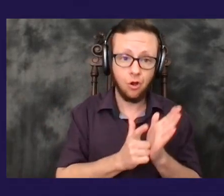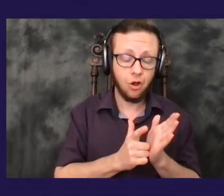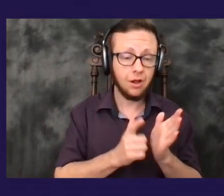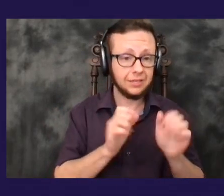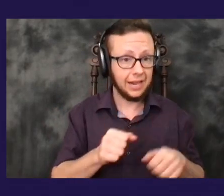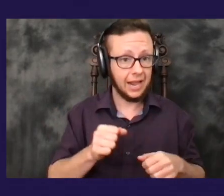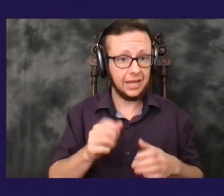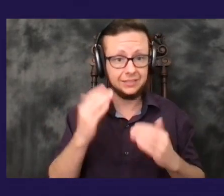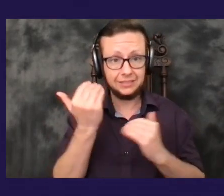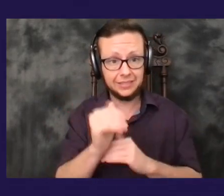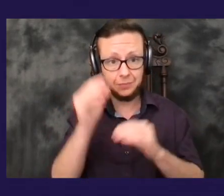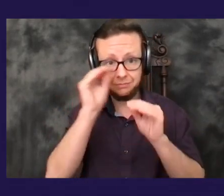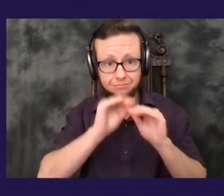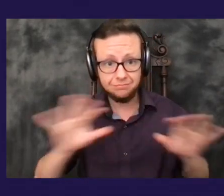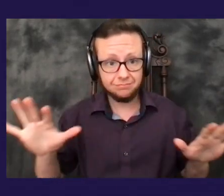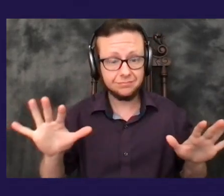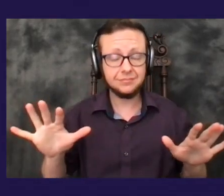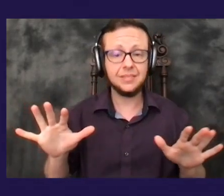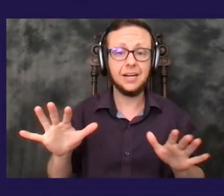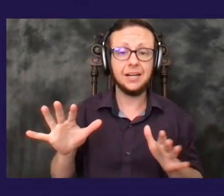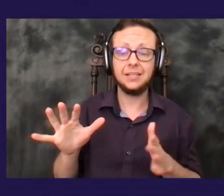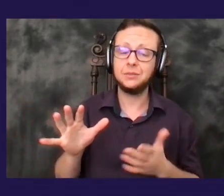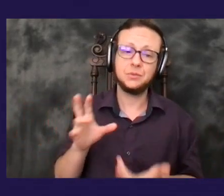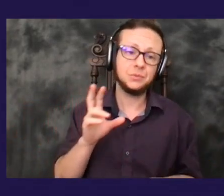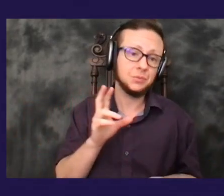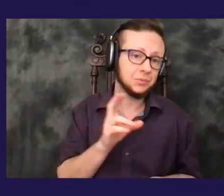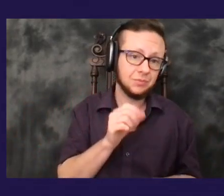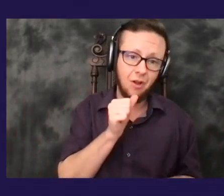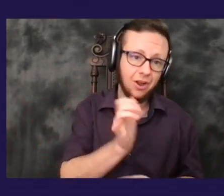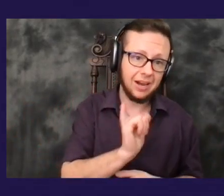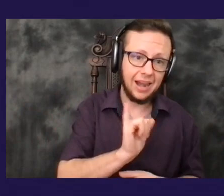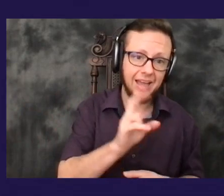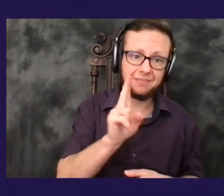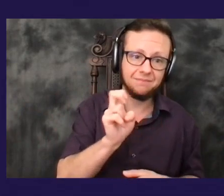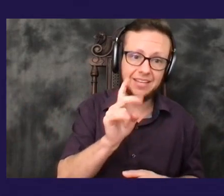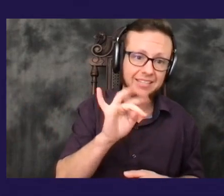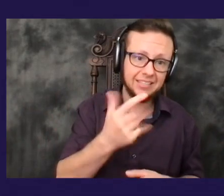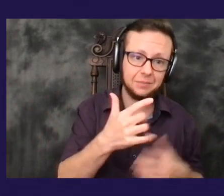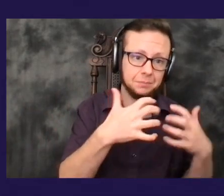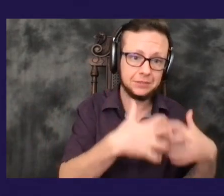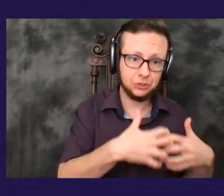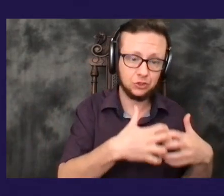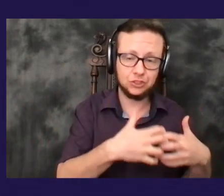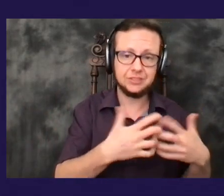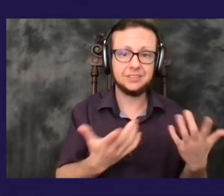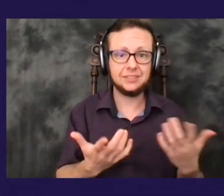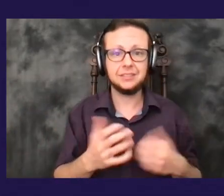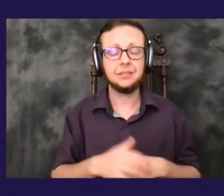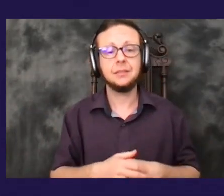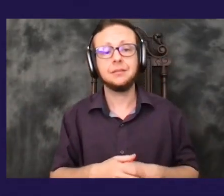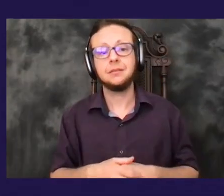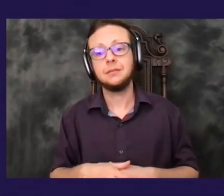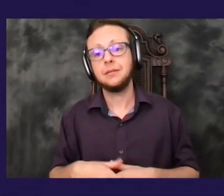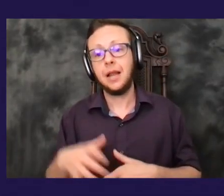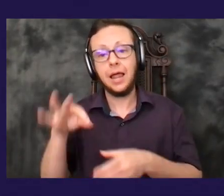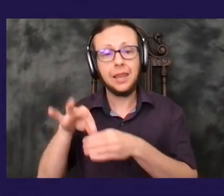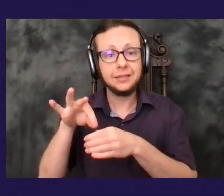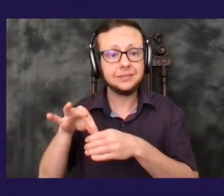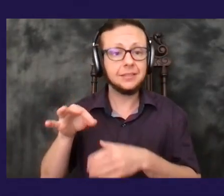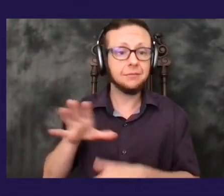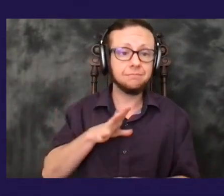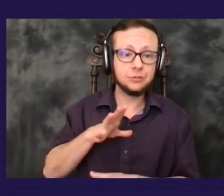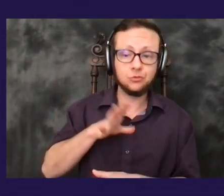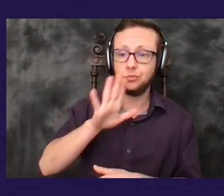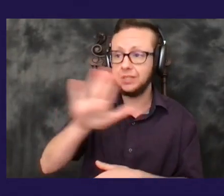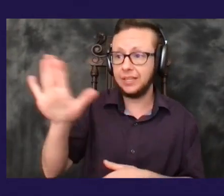Not in the vending machine model. Law can do little about misinformation coming from elected officials and their staff, and First Amendment